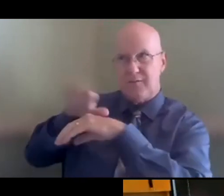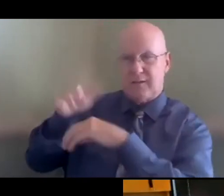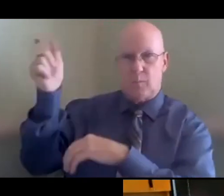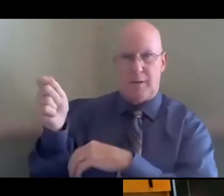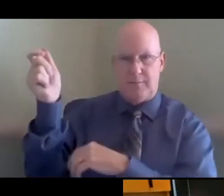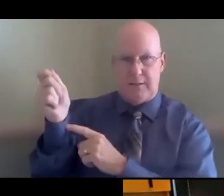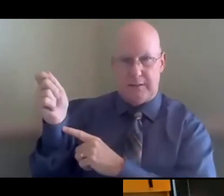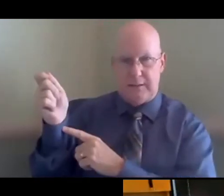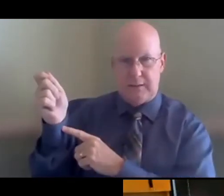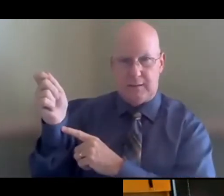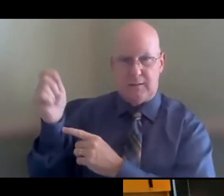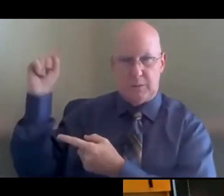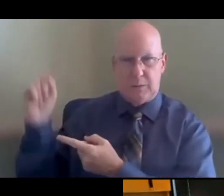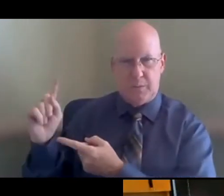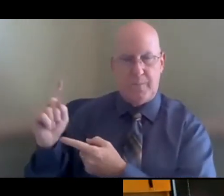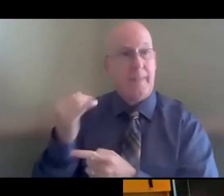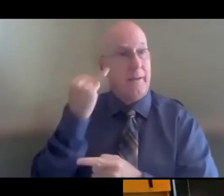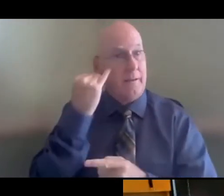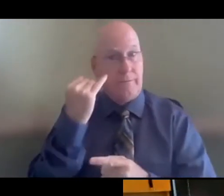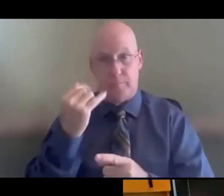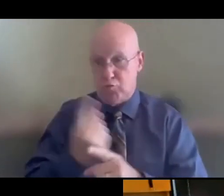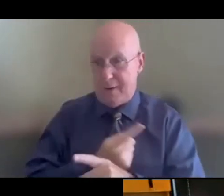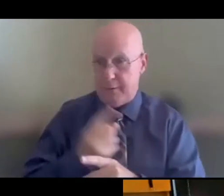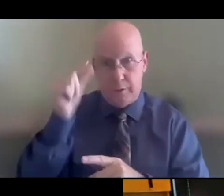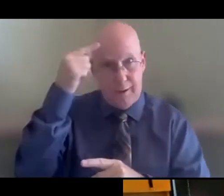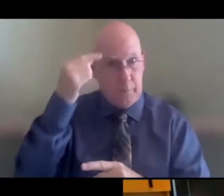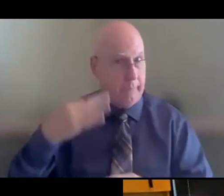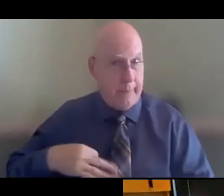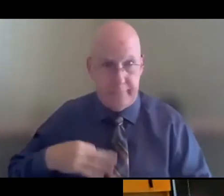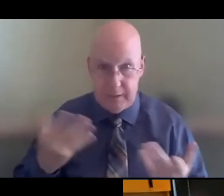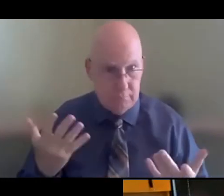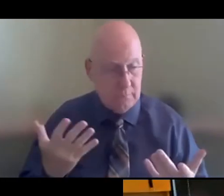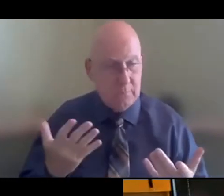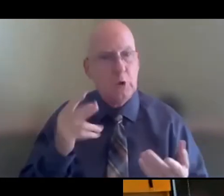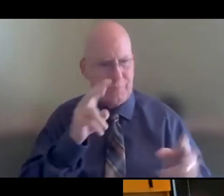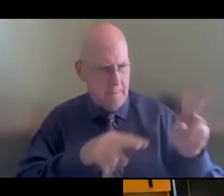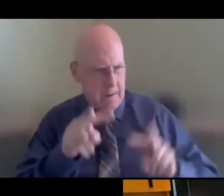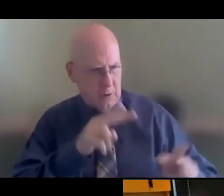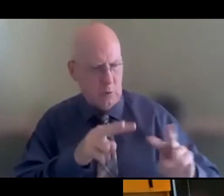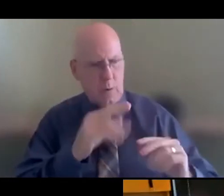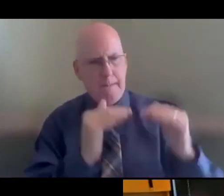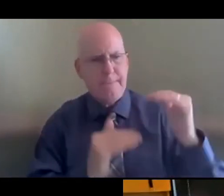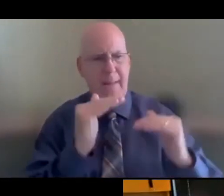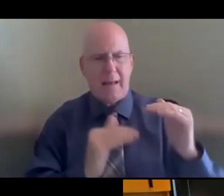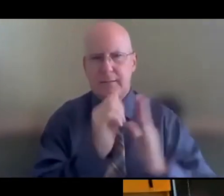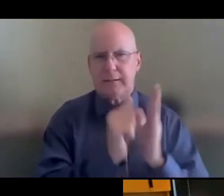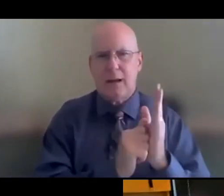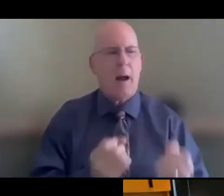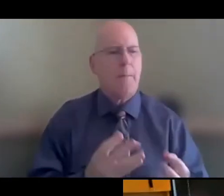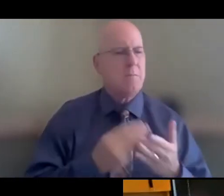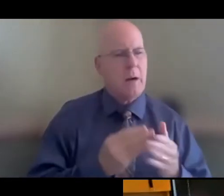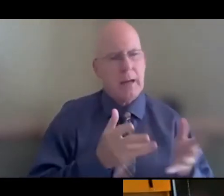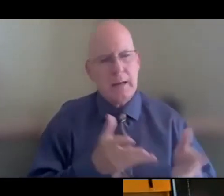just like you would if they were on other regular government benefits, you just have to monitor what the balance of that account is and